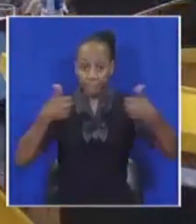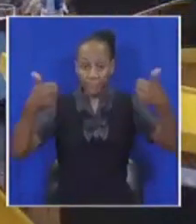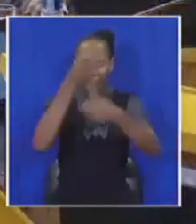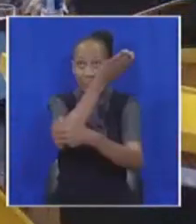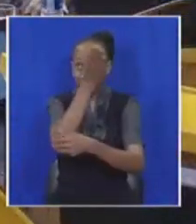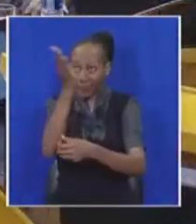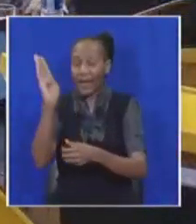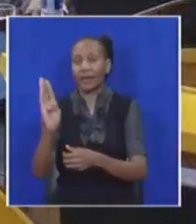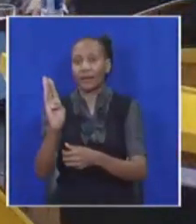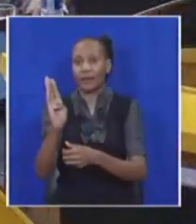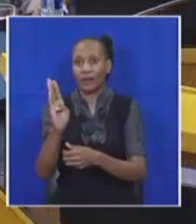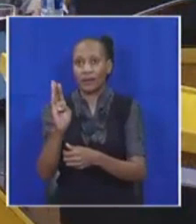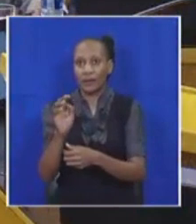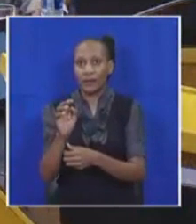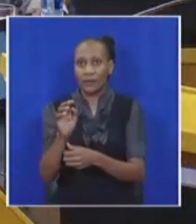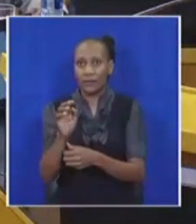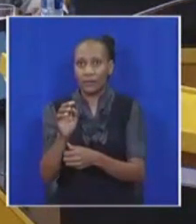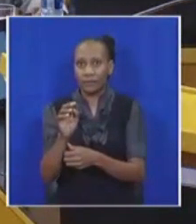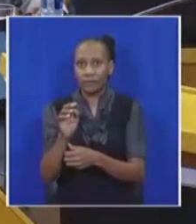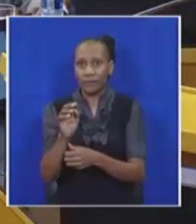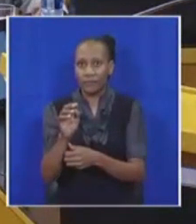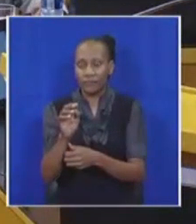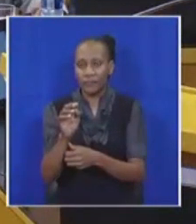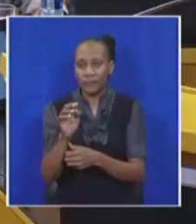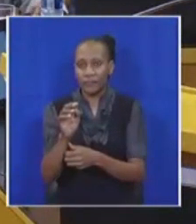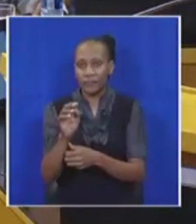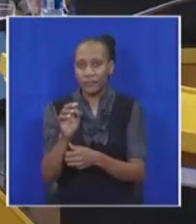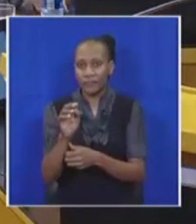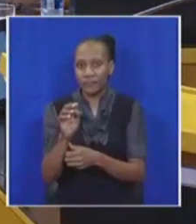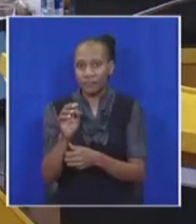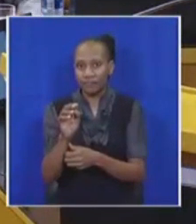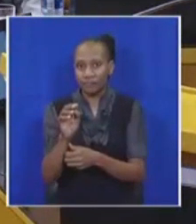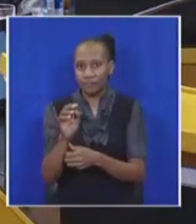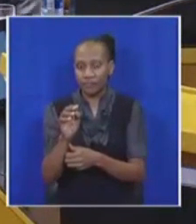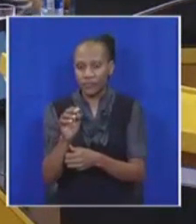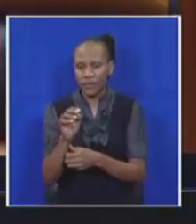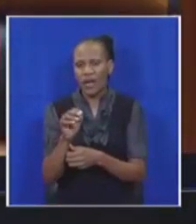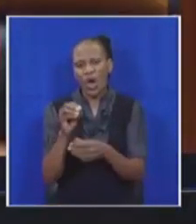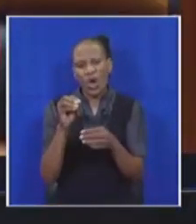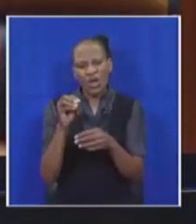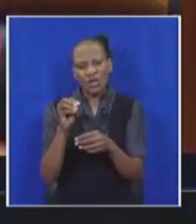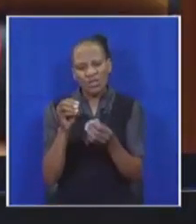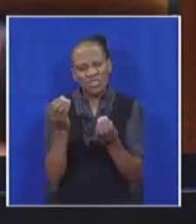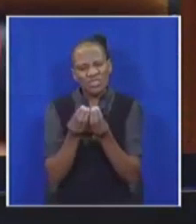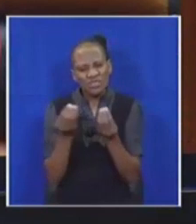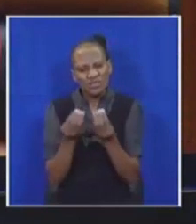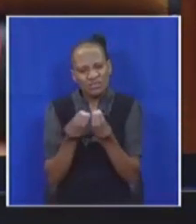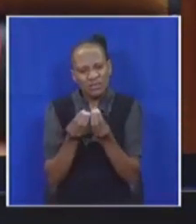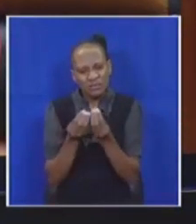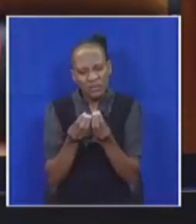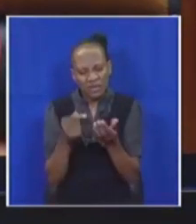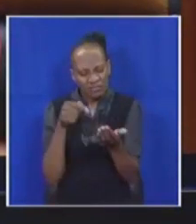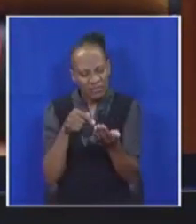It was contained in a small packet. The item was retrieved and handed to the